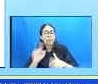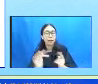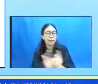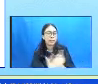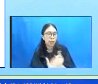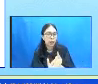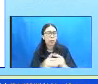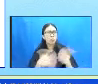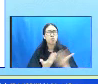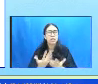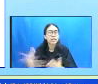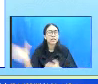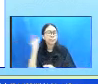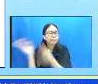youth.